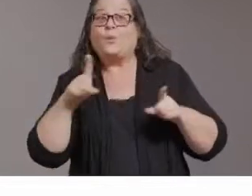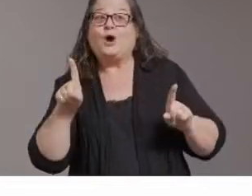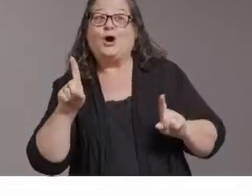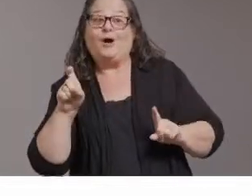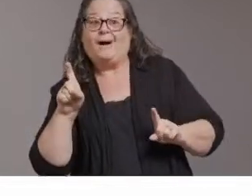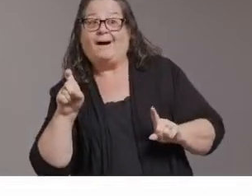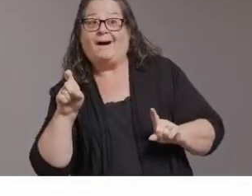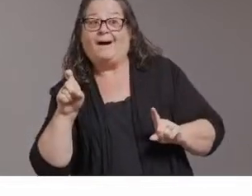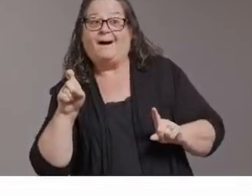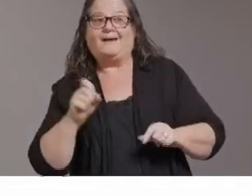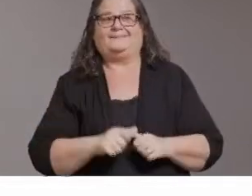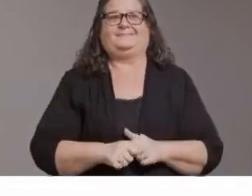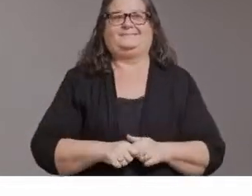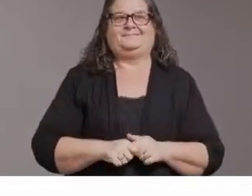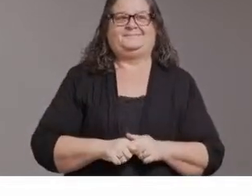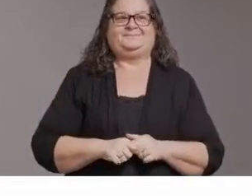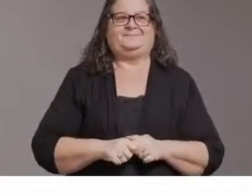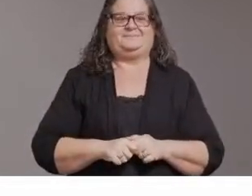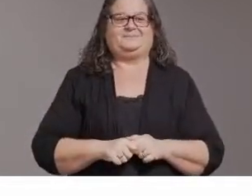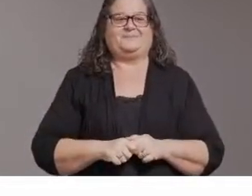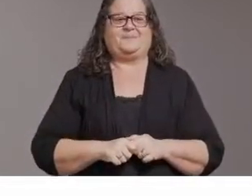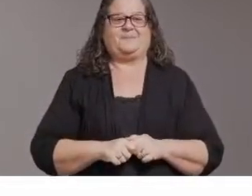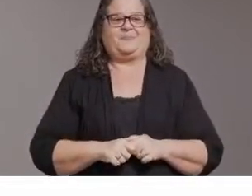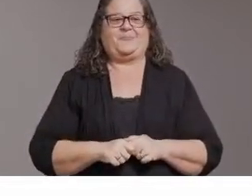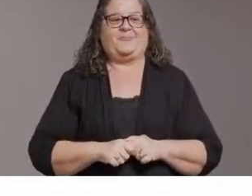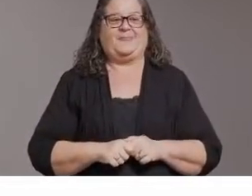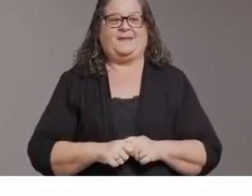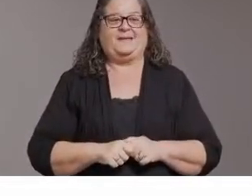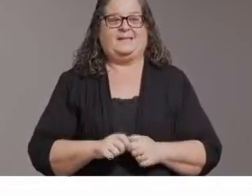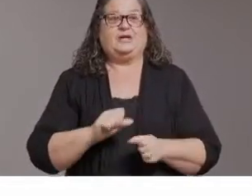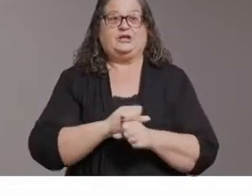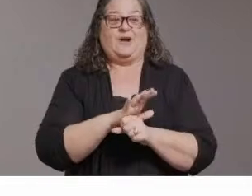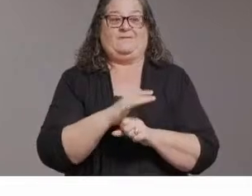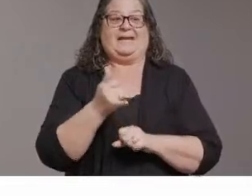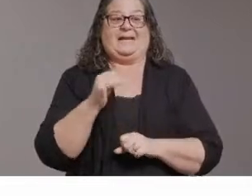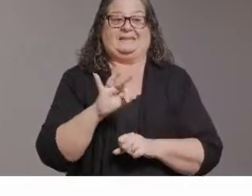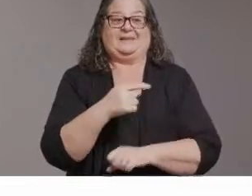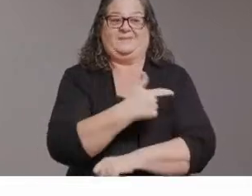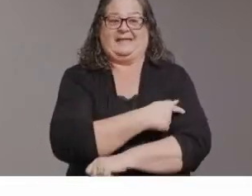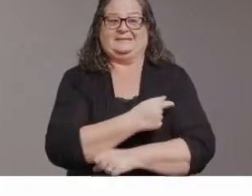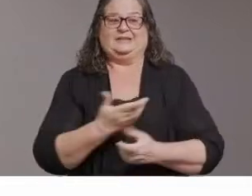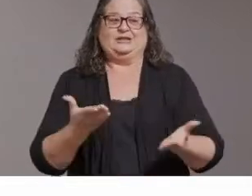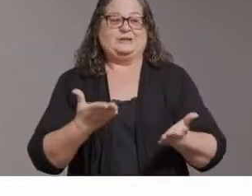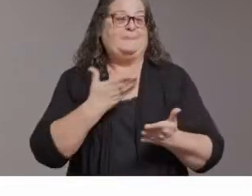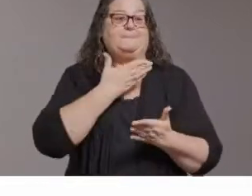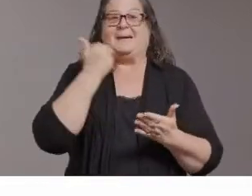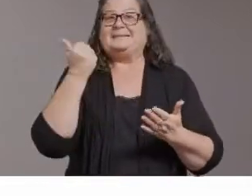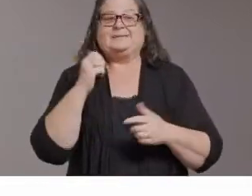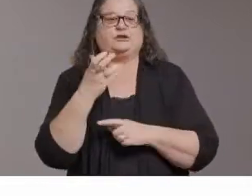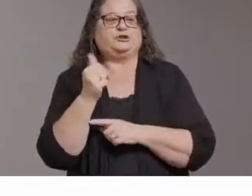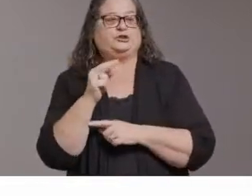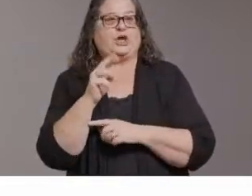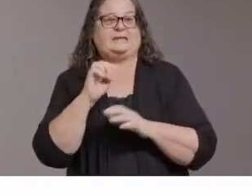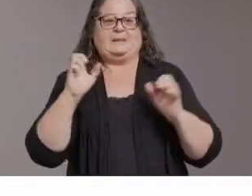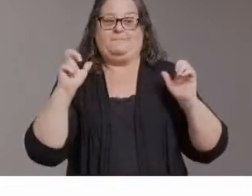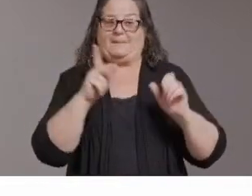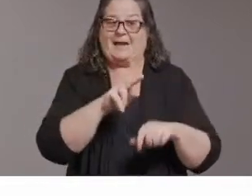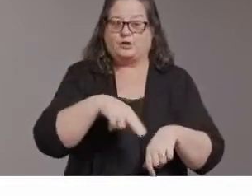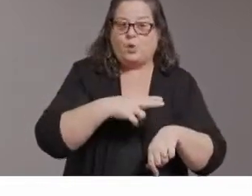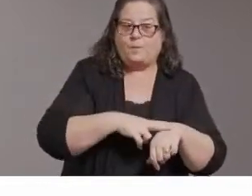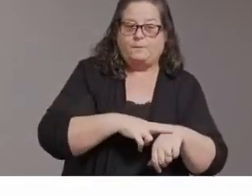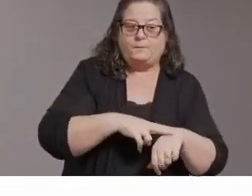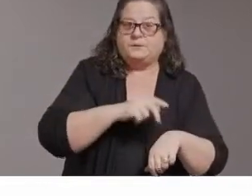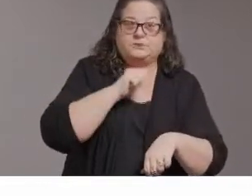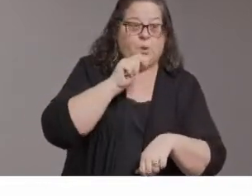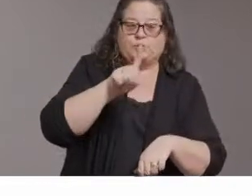The COVID-19 vaccine is here. And it's our best shot at returning to normal. But don't just take my word for it. Take